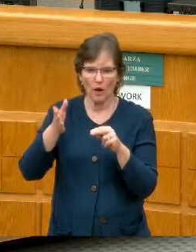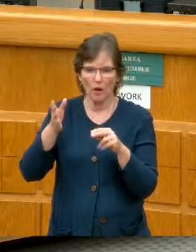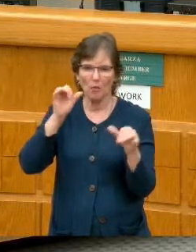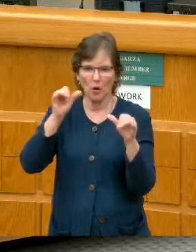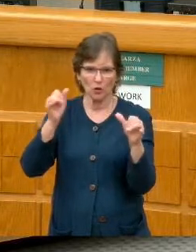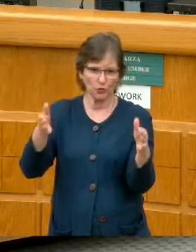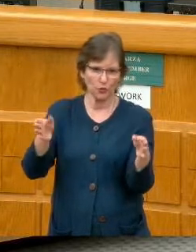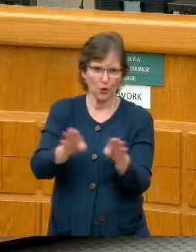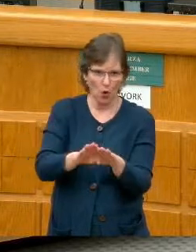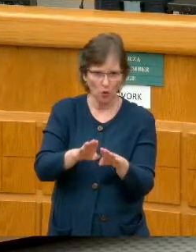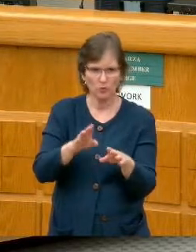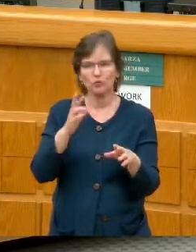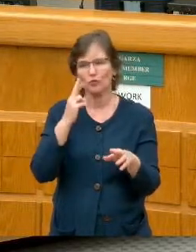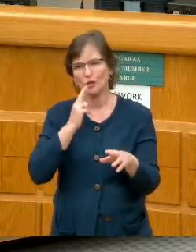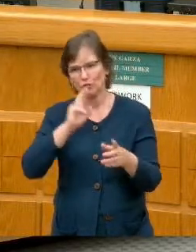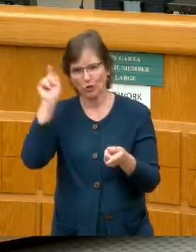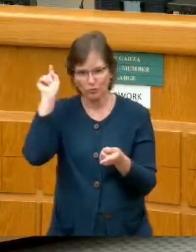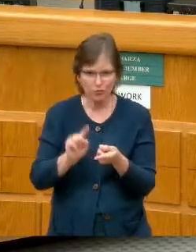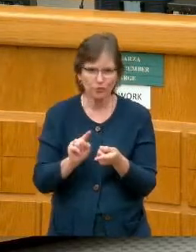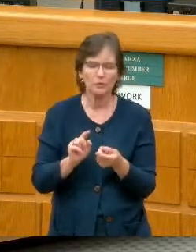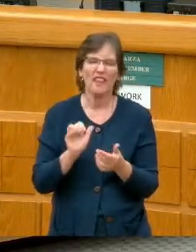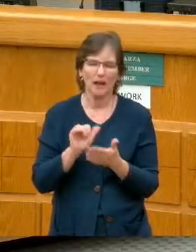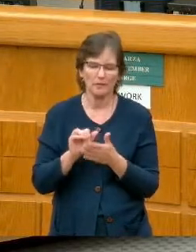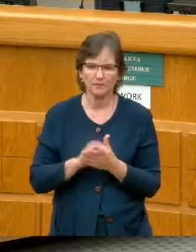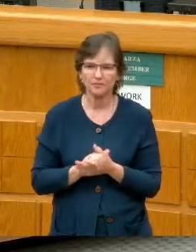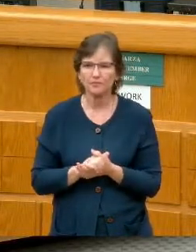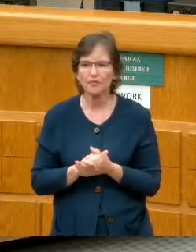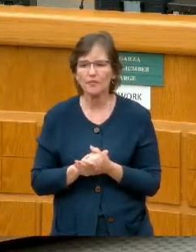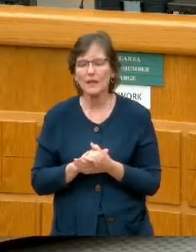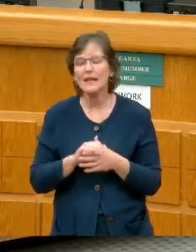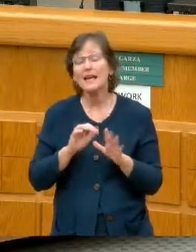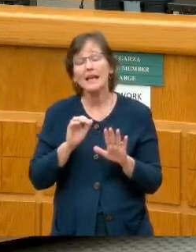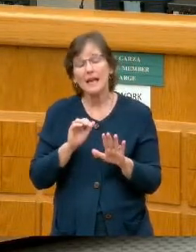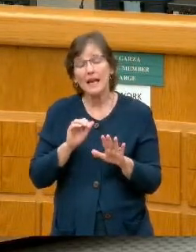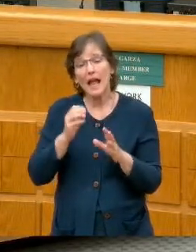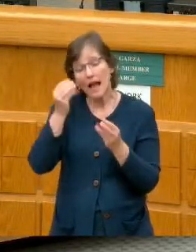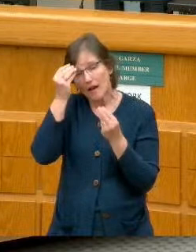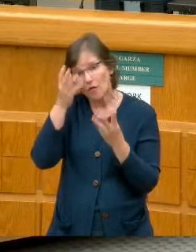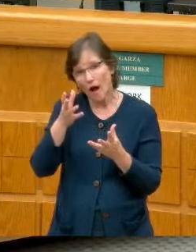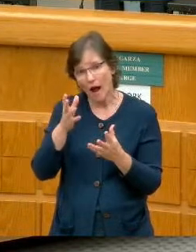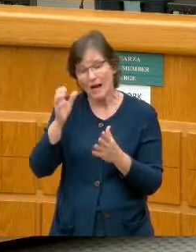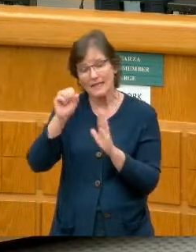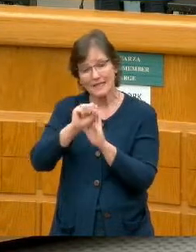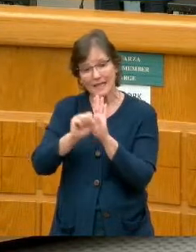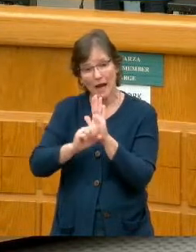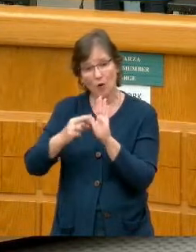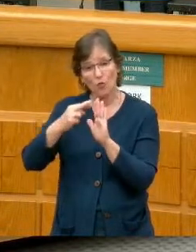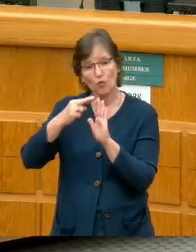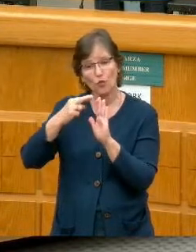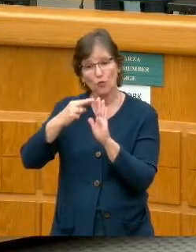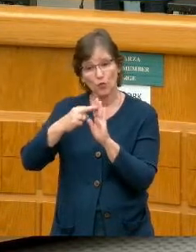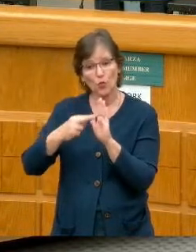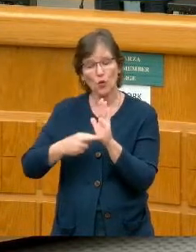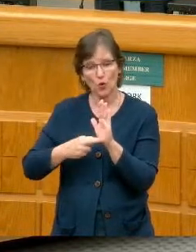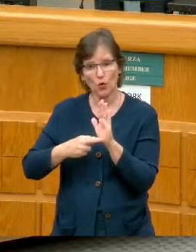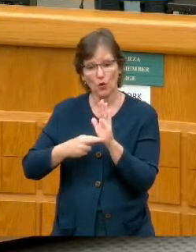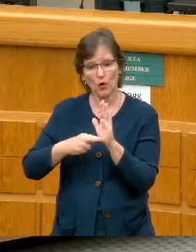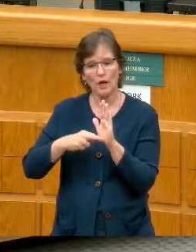because it's the last time I'm going to talk about it, it's not just when we hit 15% of people in the hospital being COVID positive that